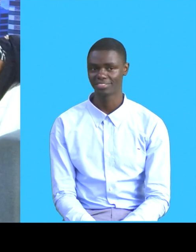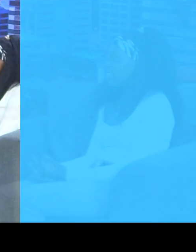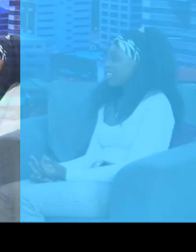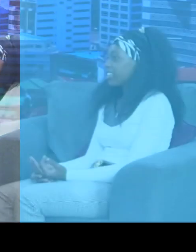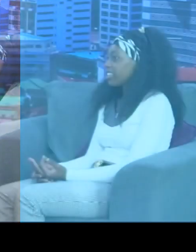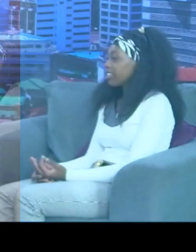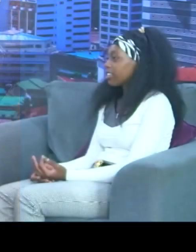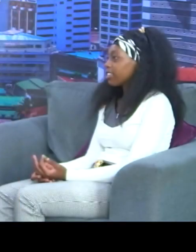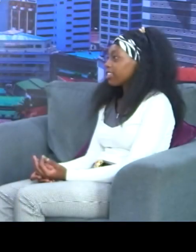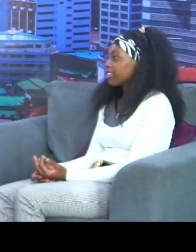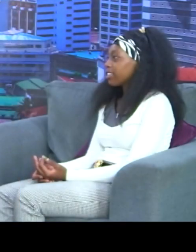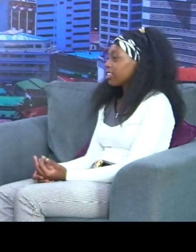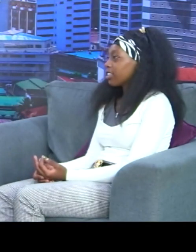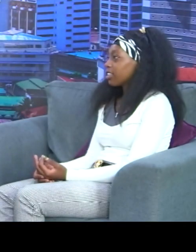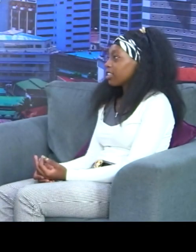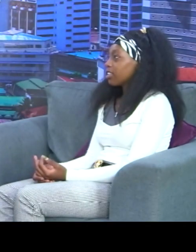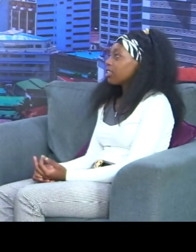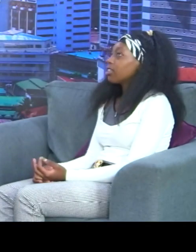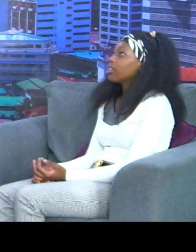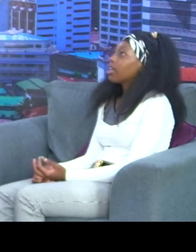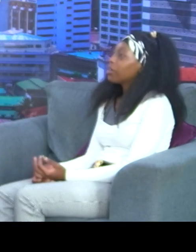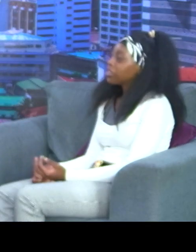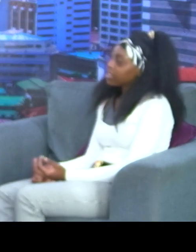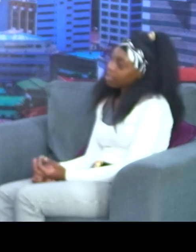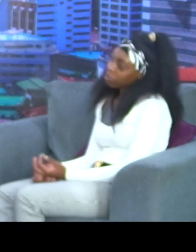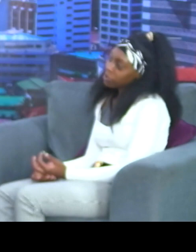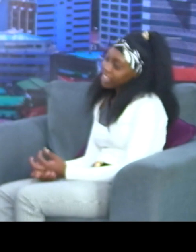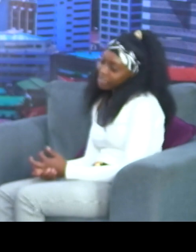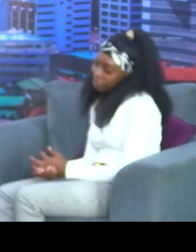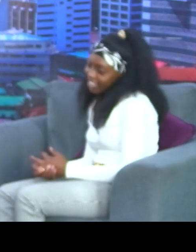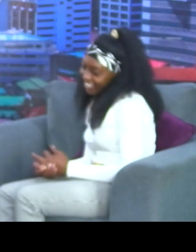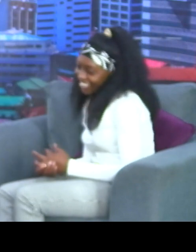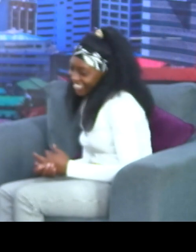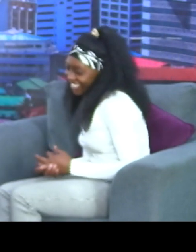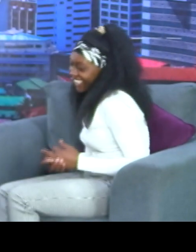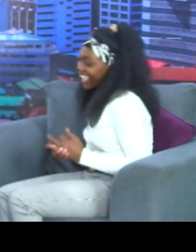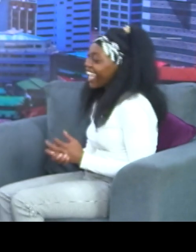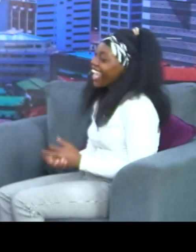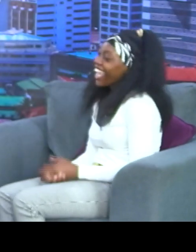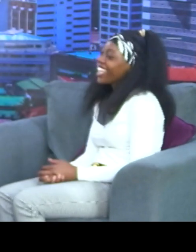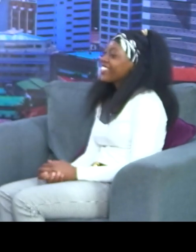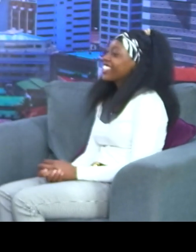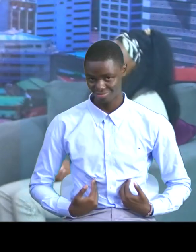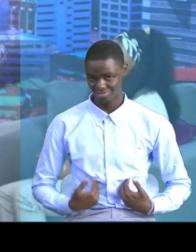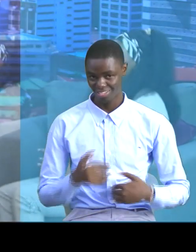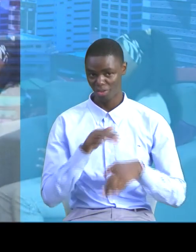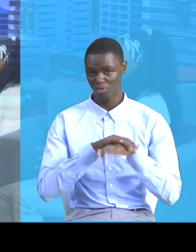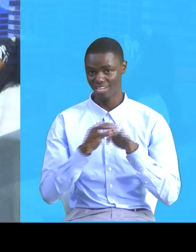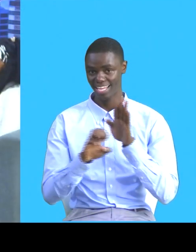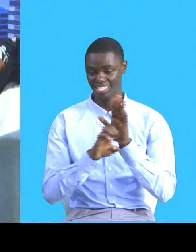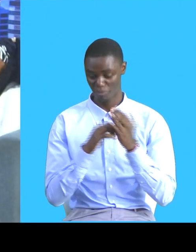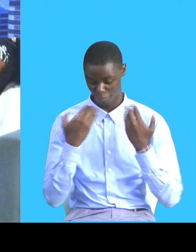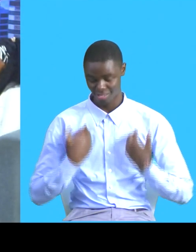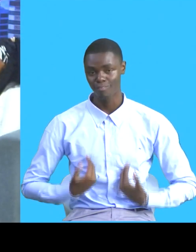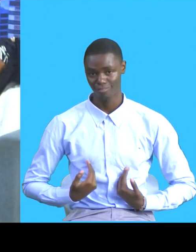Example, would you give an example that would tell us? A good example is me. A good example is